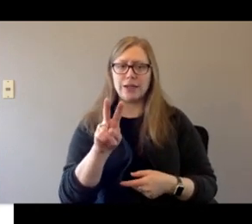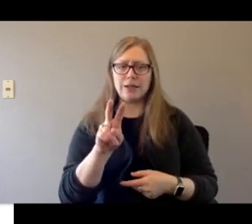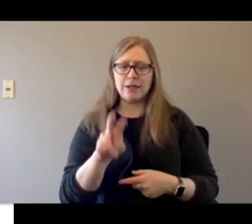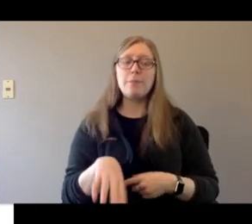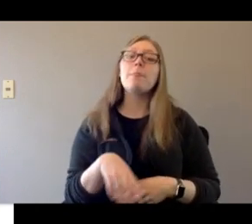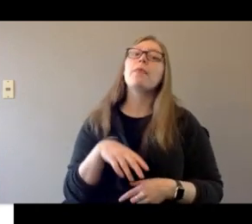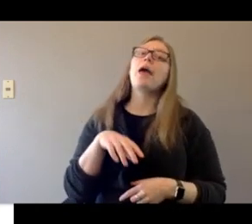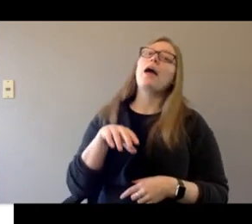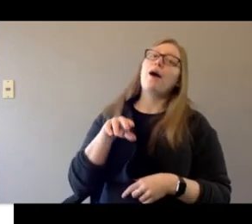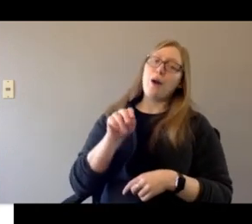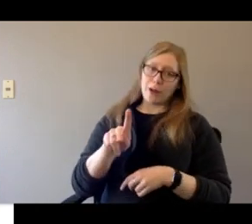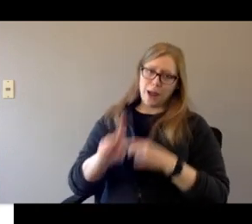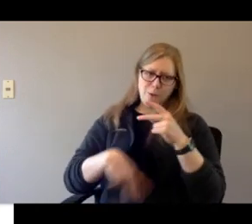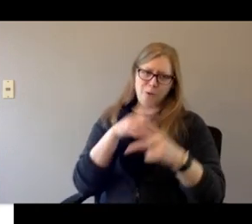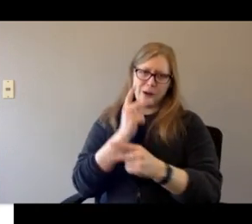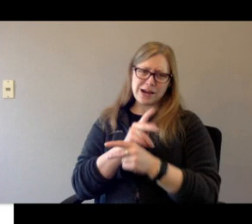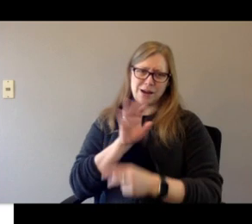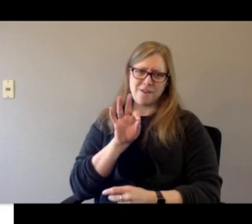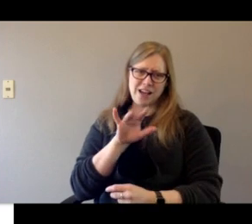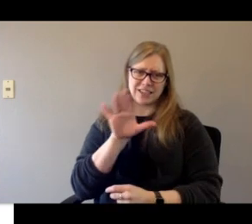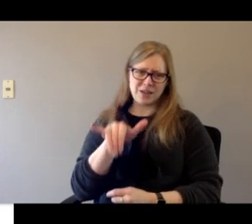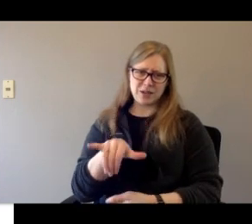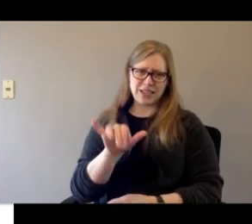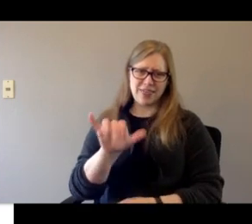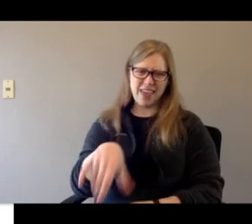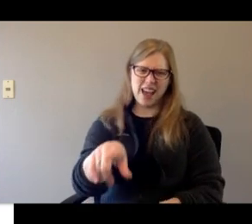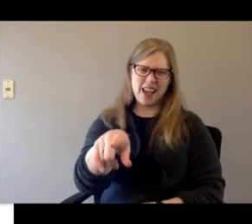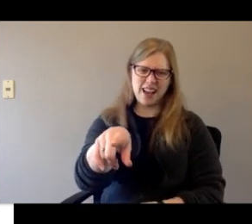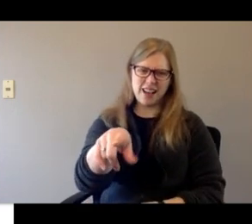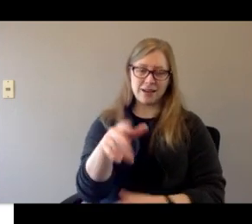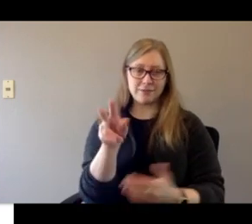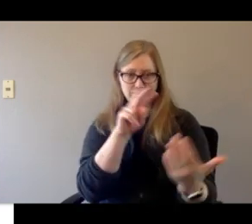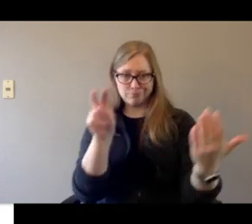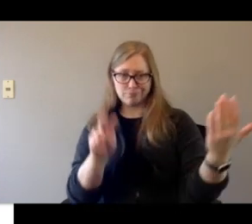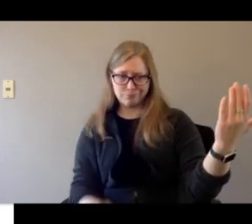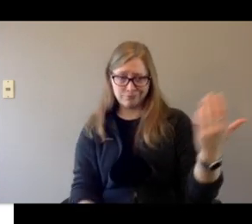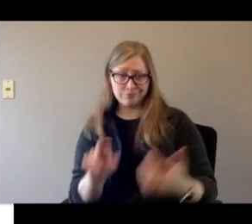was that? Look over your notes.